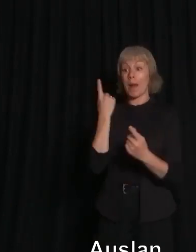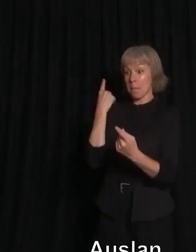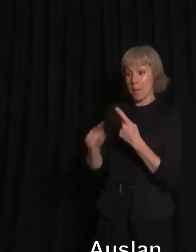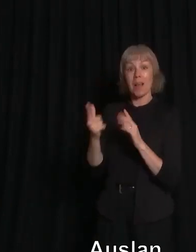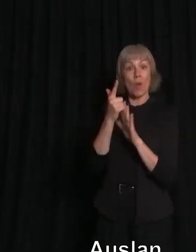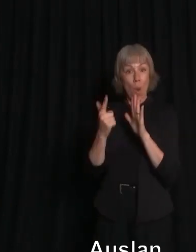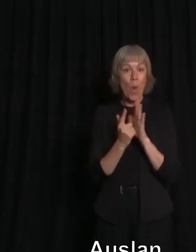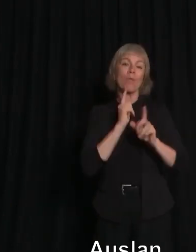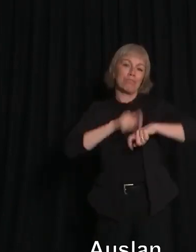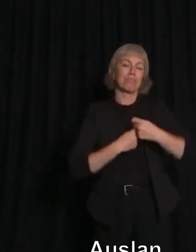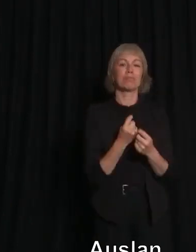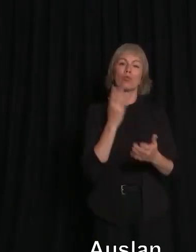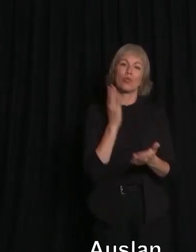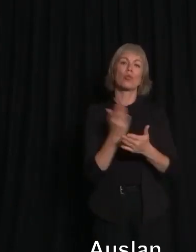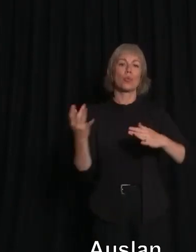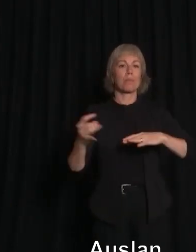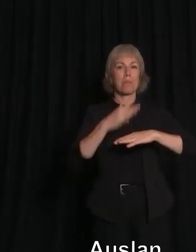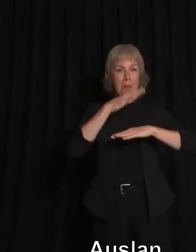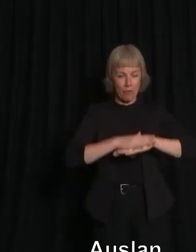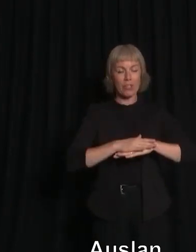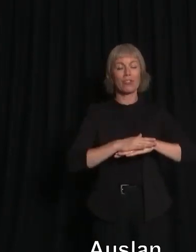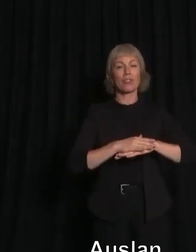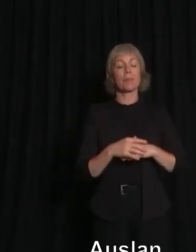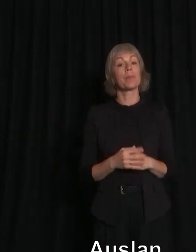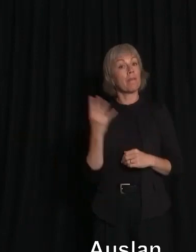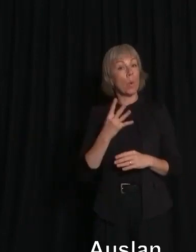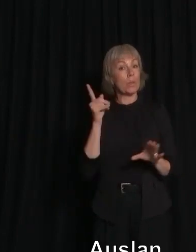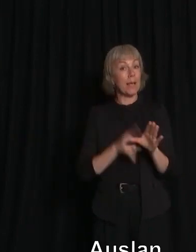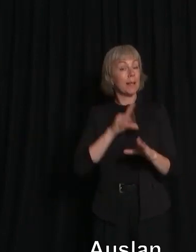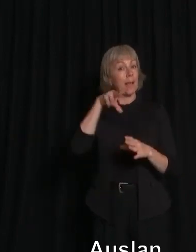14 years that I was an elected member of parliament, I really don't think that many of